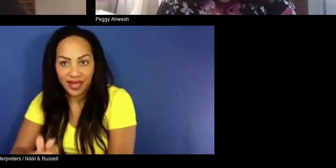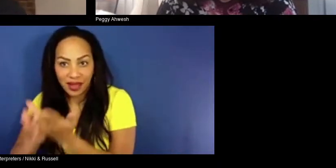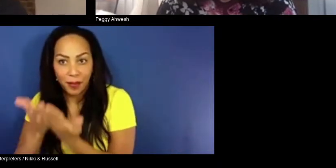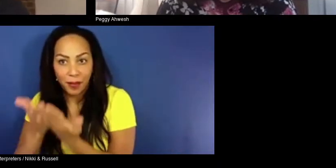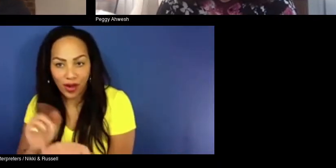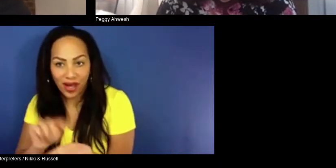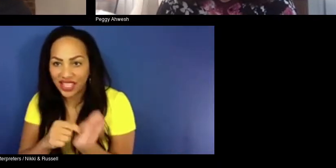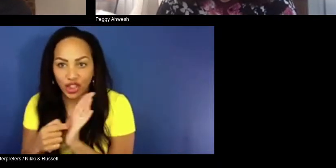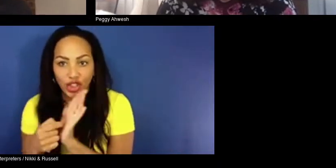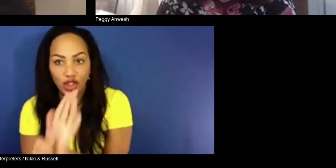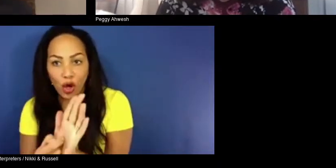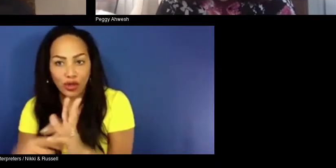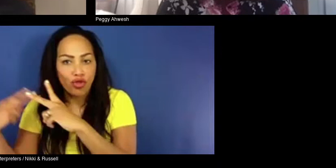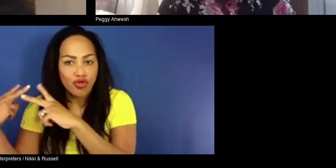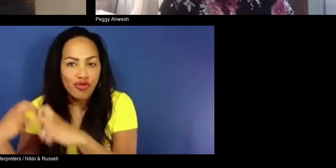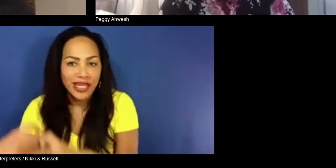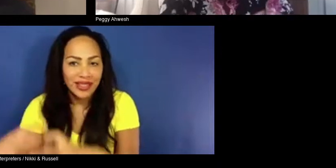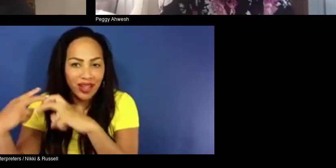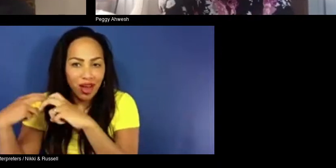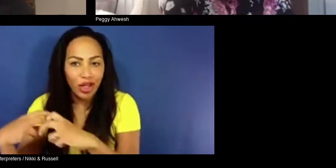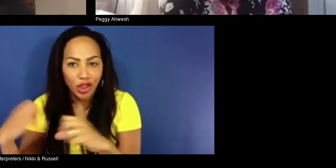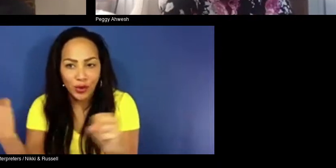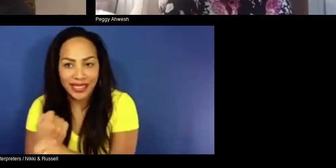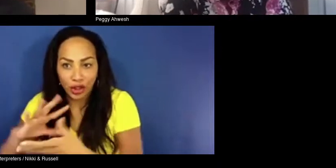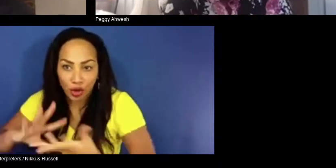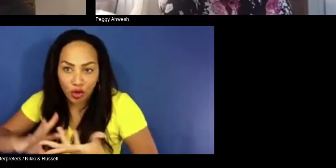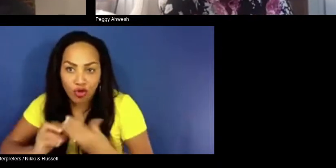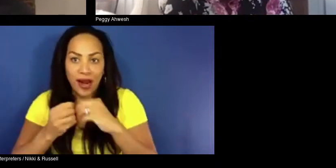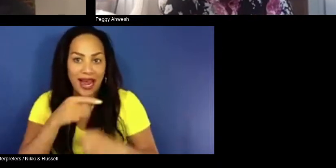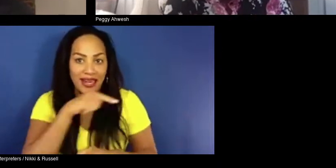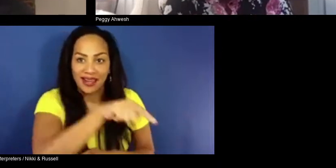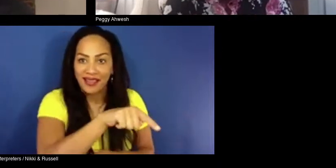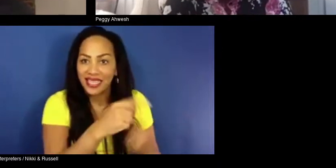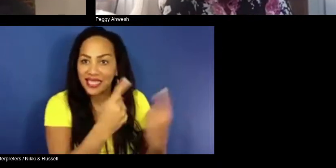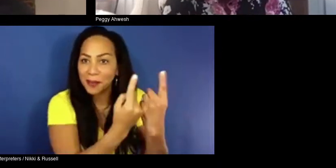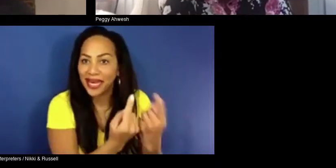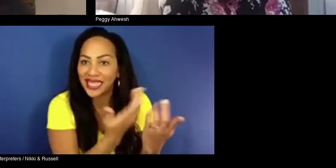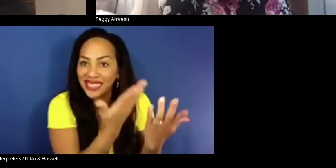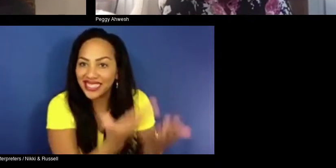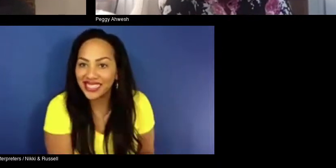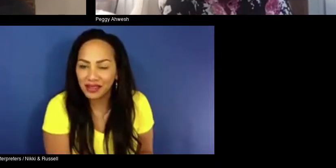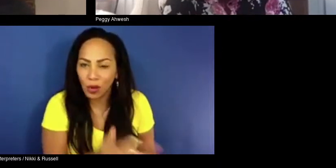research that goes into it. And I wonder, what is your